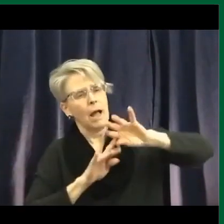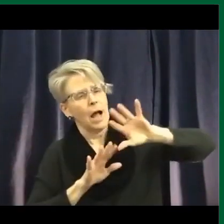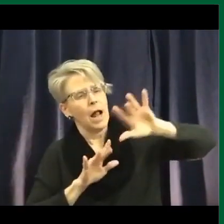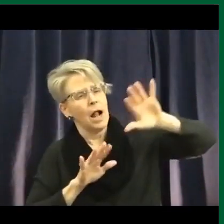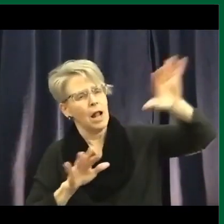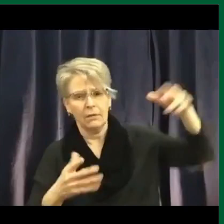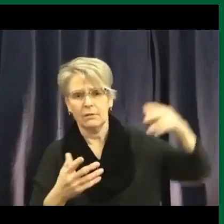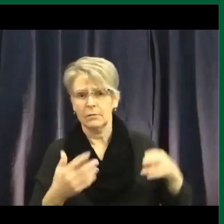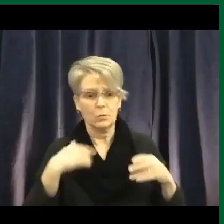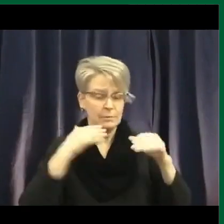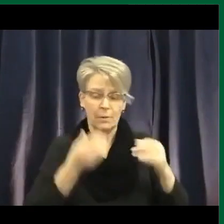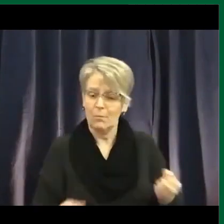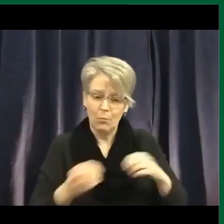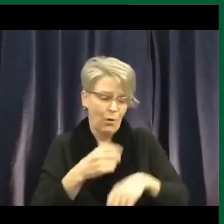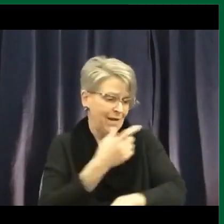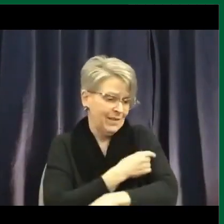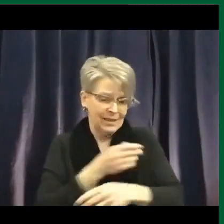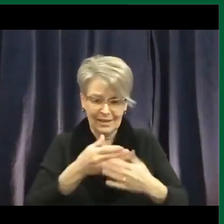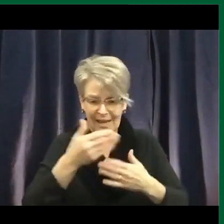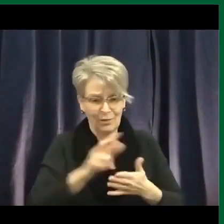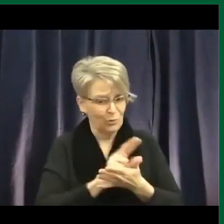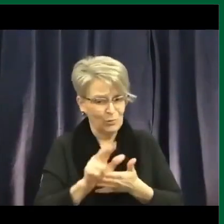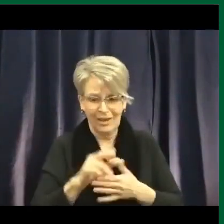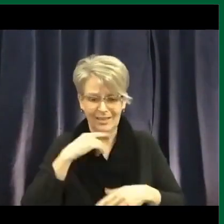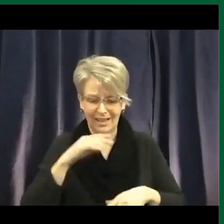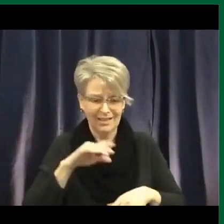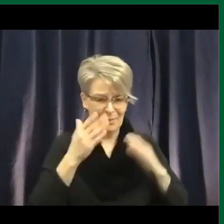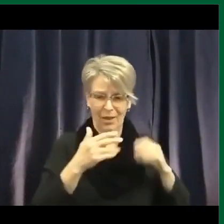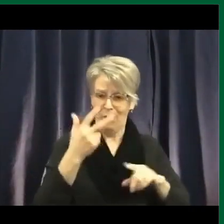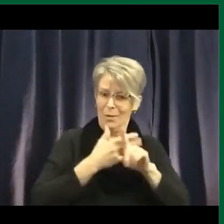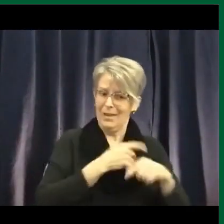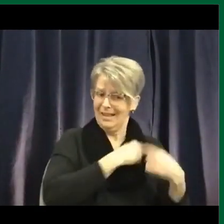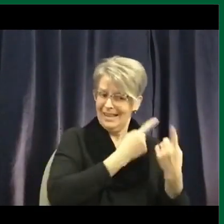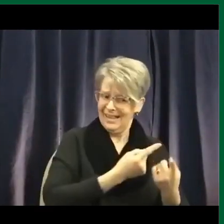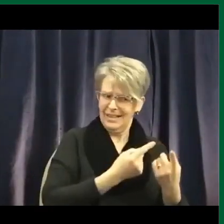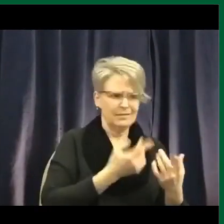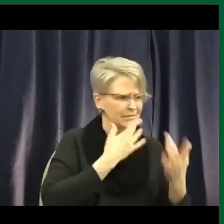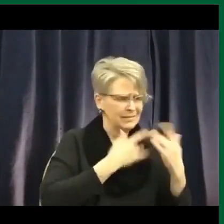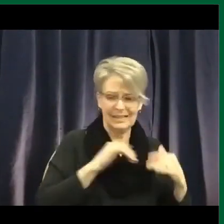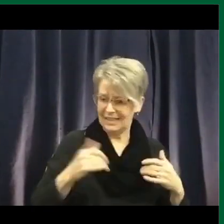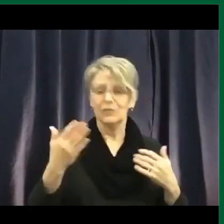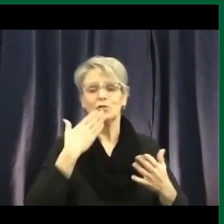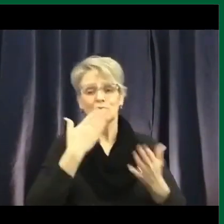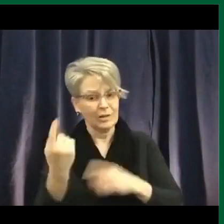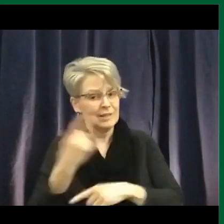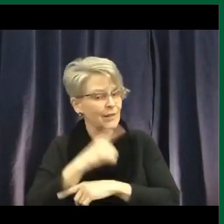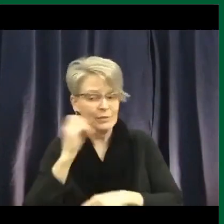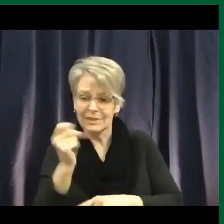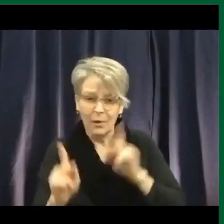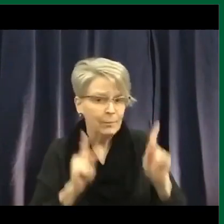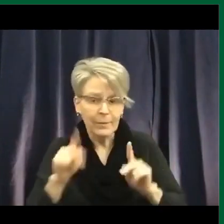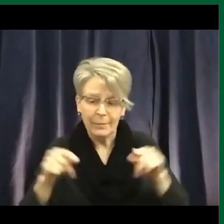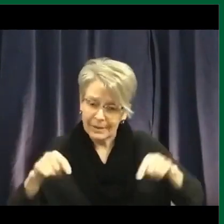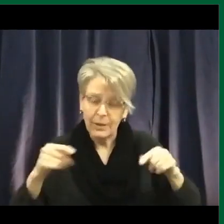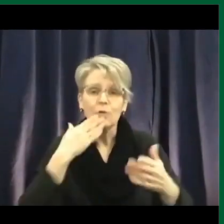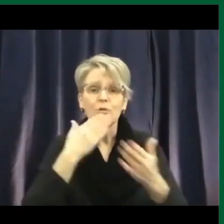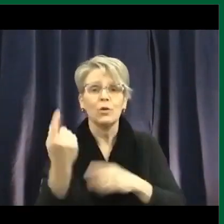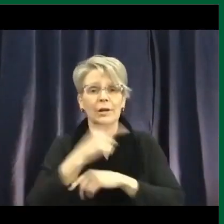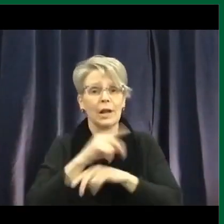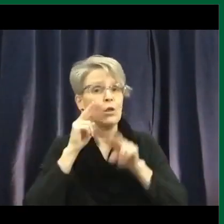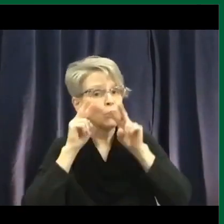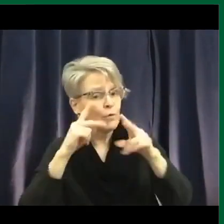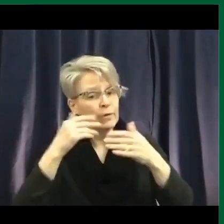expecting more vaccines in the next 3 weeks than we've had in the last 3 months. This is a good day for Saskatchewan people. It's a good day for us to look forward to the next number